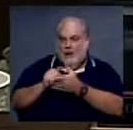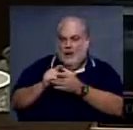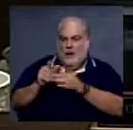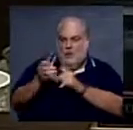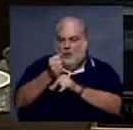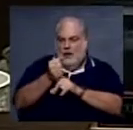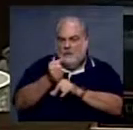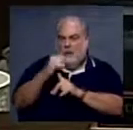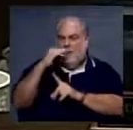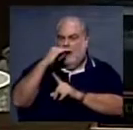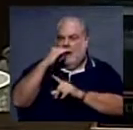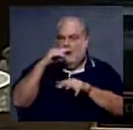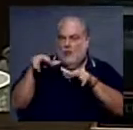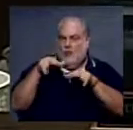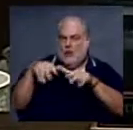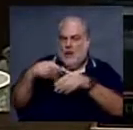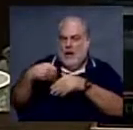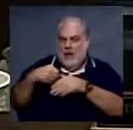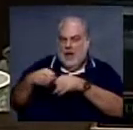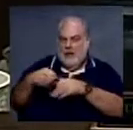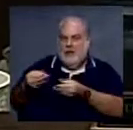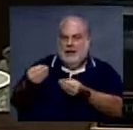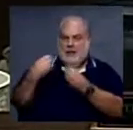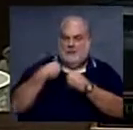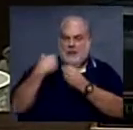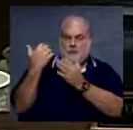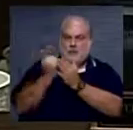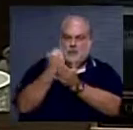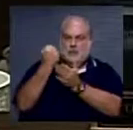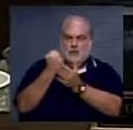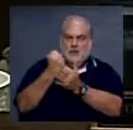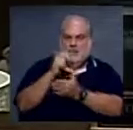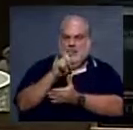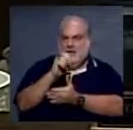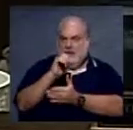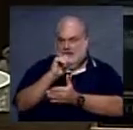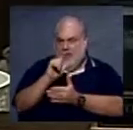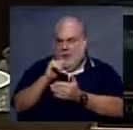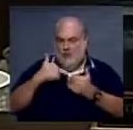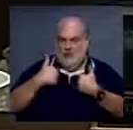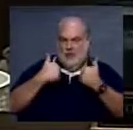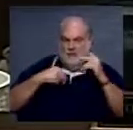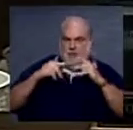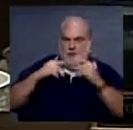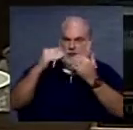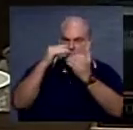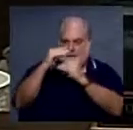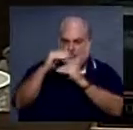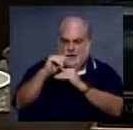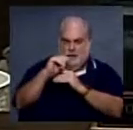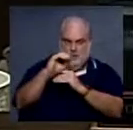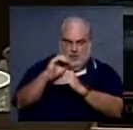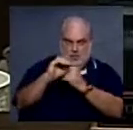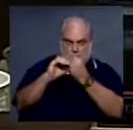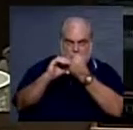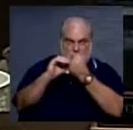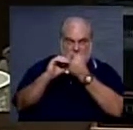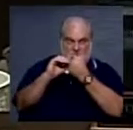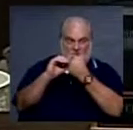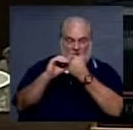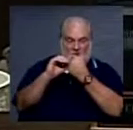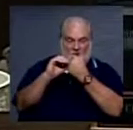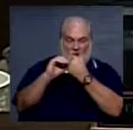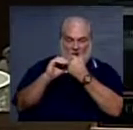basis, because it gives us an opportunity to deal with the youth who otherwise would be limited to